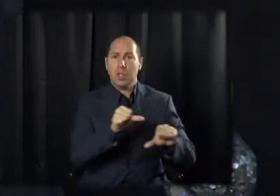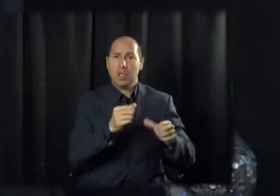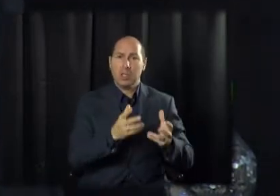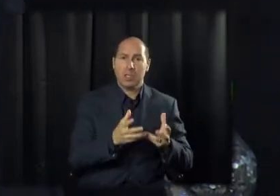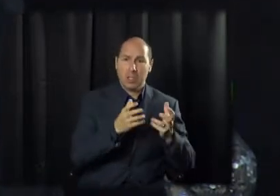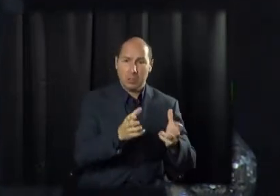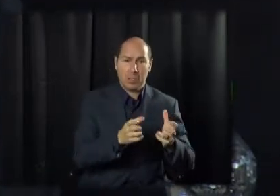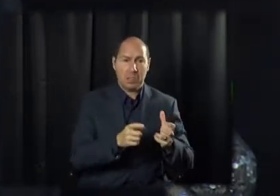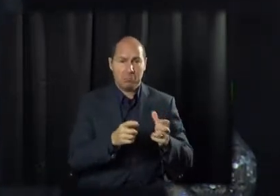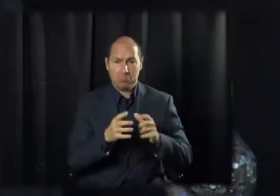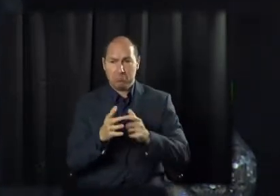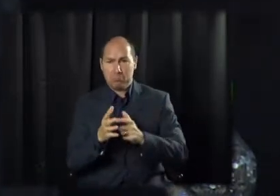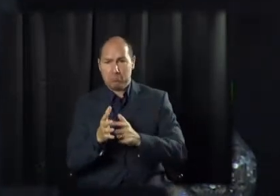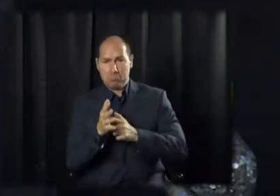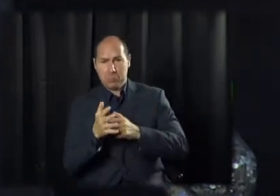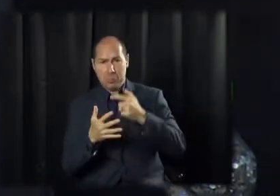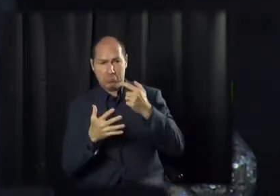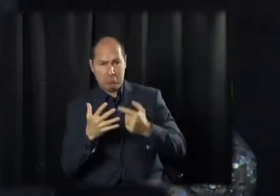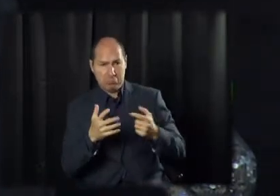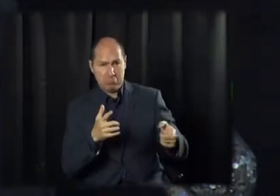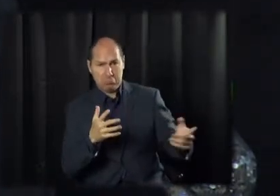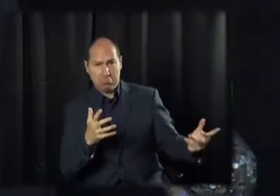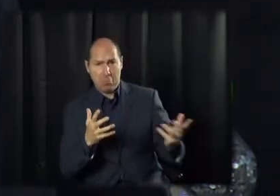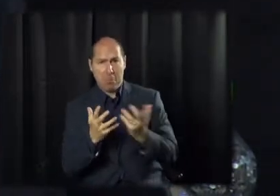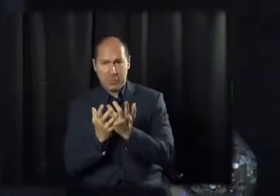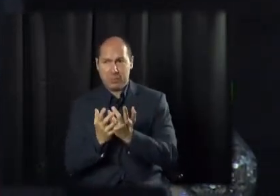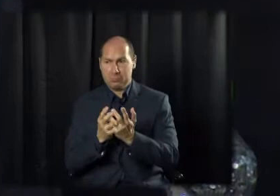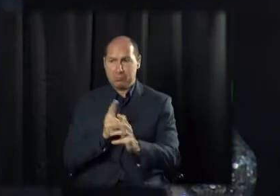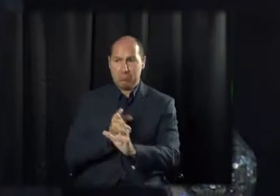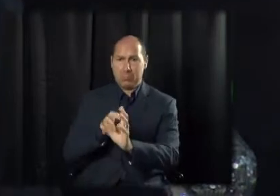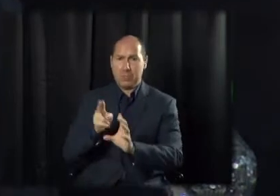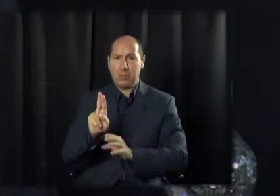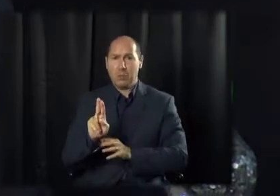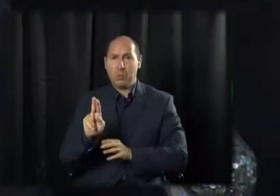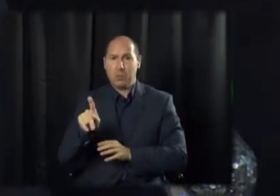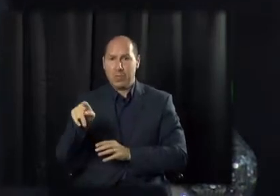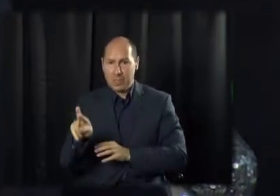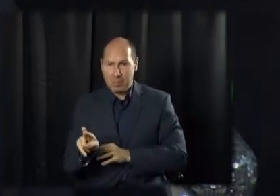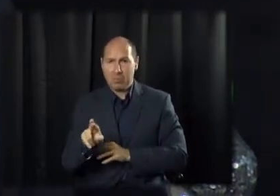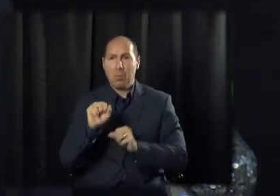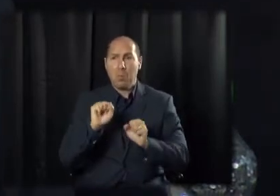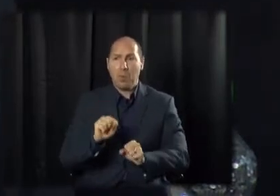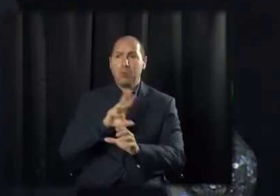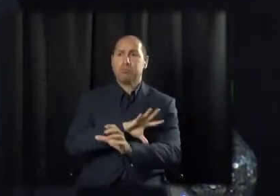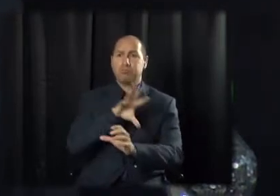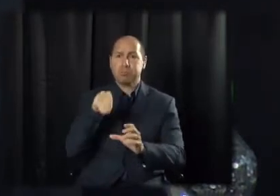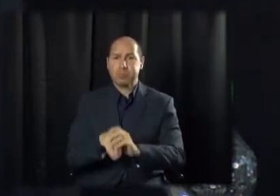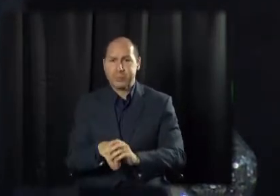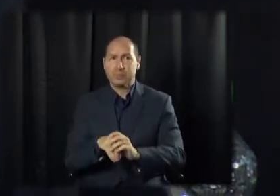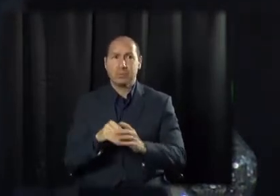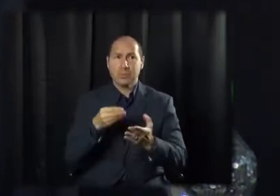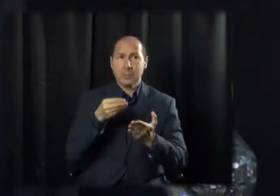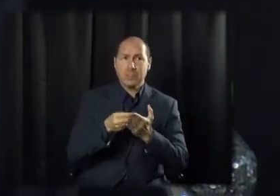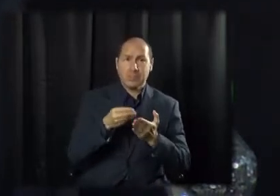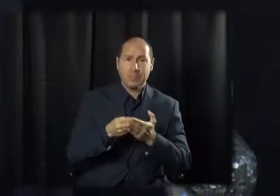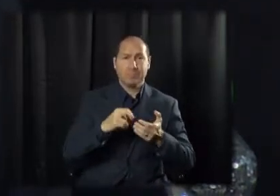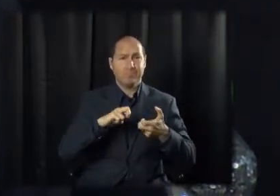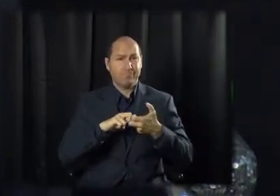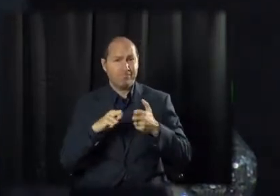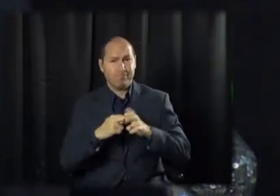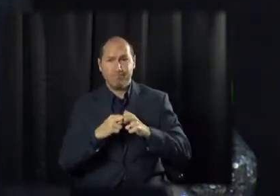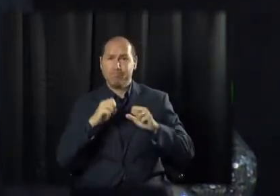who qualifies for UPR can attend UPR. Nobody will be financially